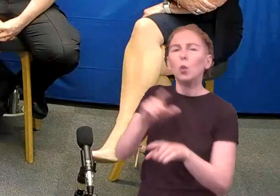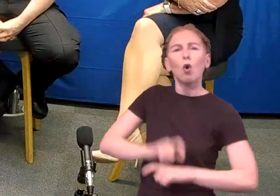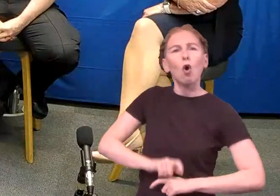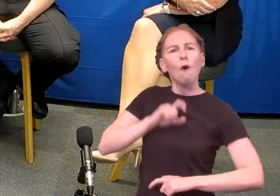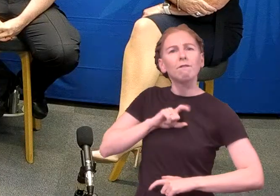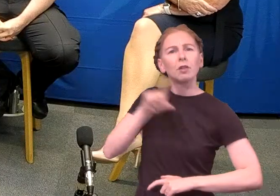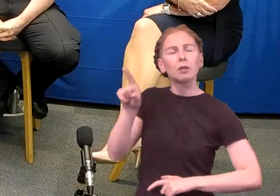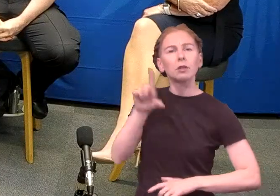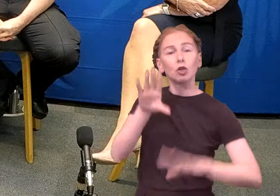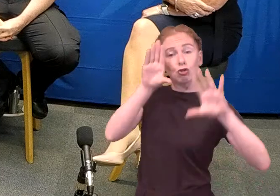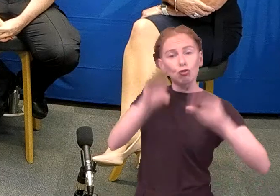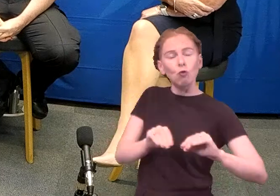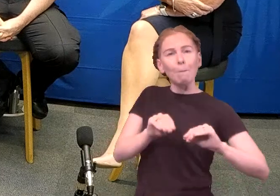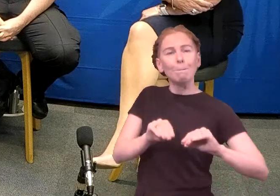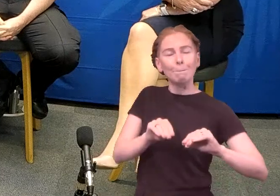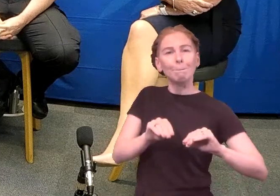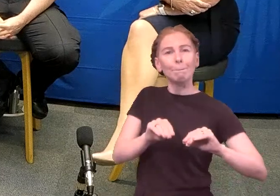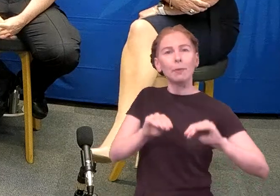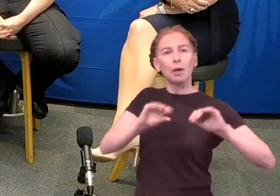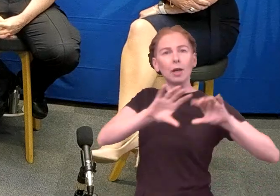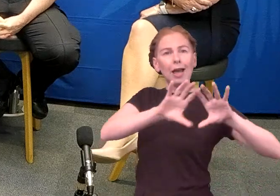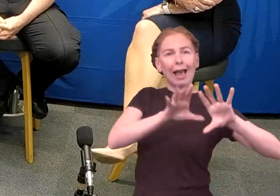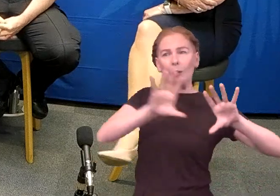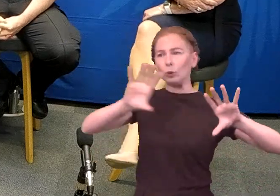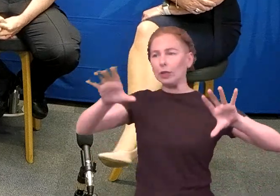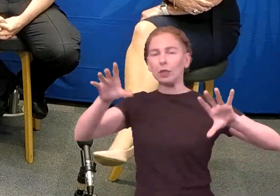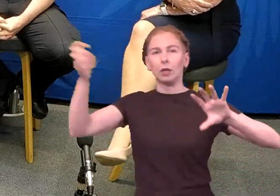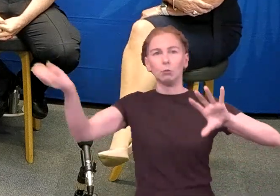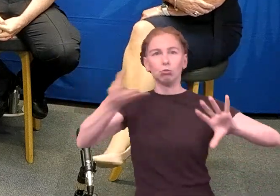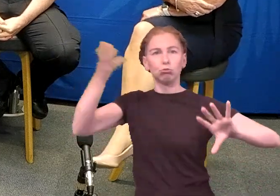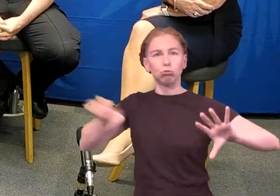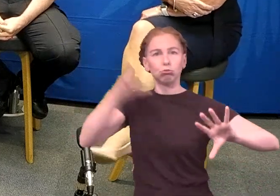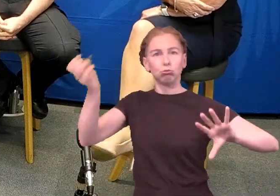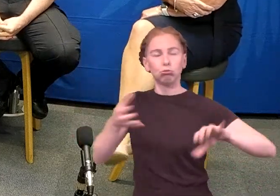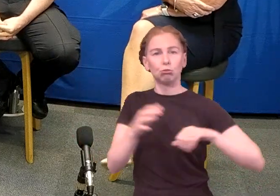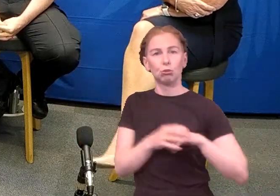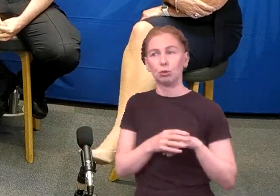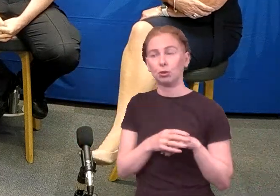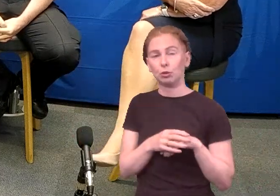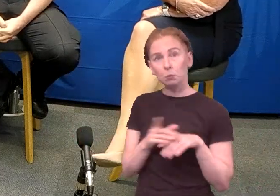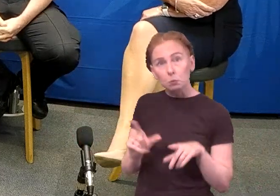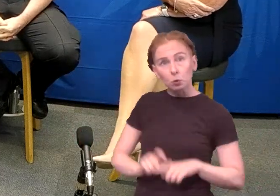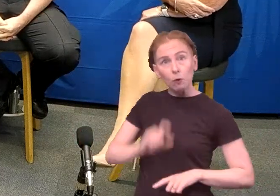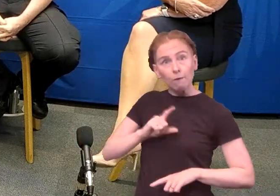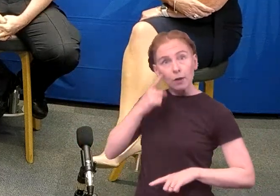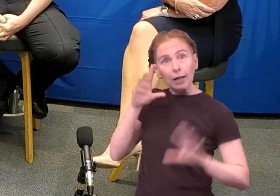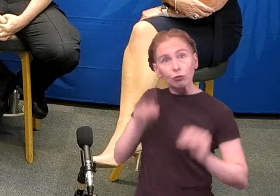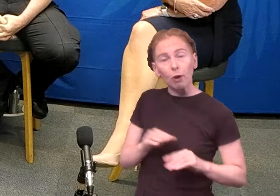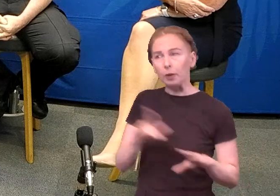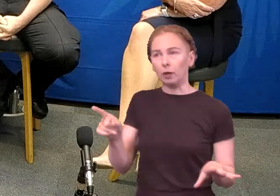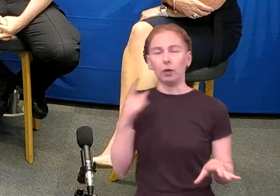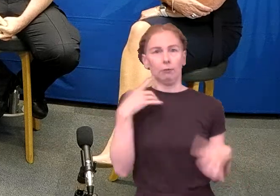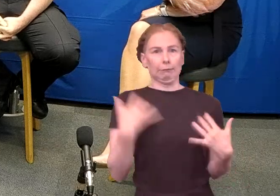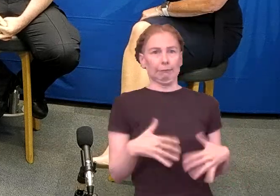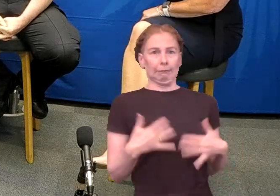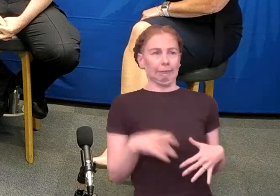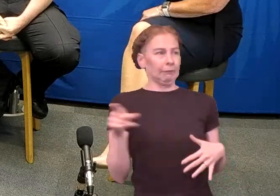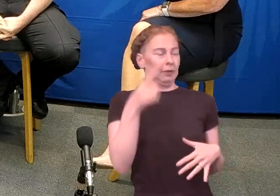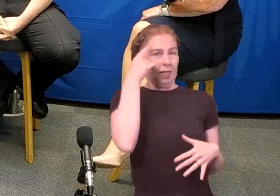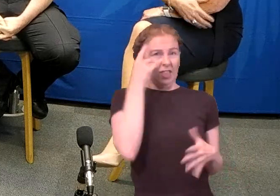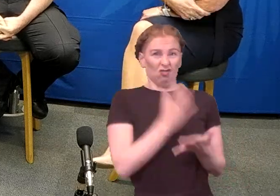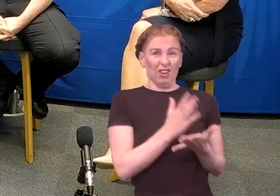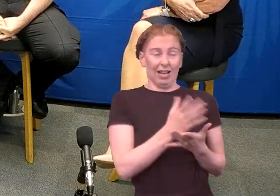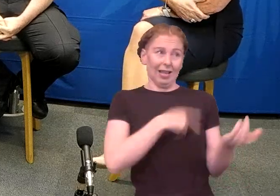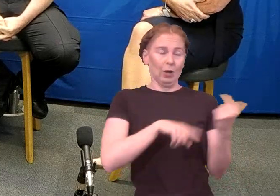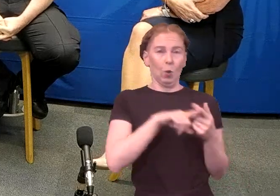I think we would all say that would be a really huge ask. A really huge ask. I think there's, from our point of view,